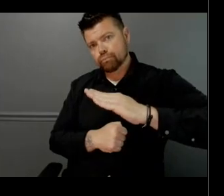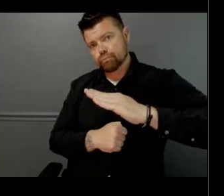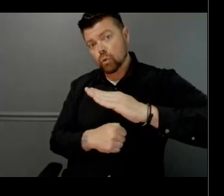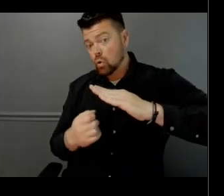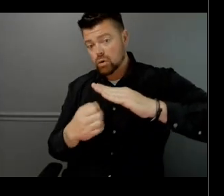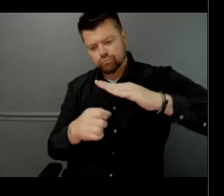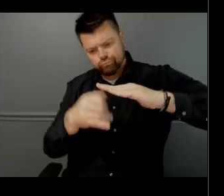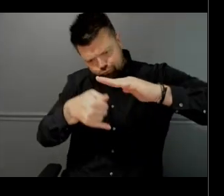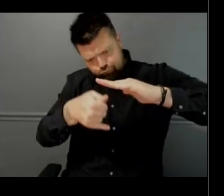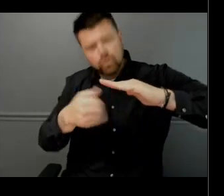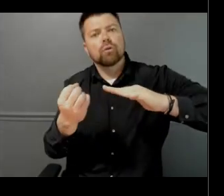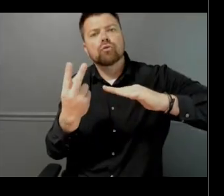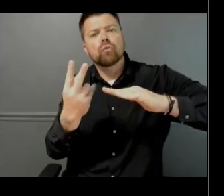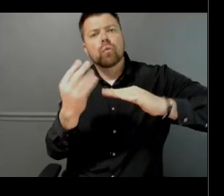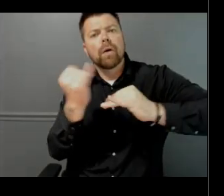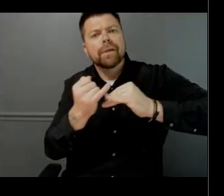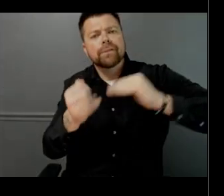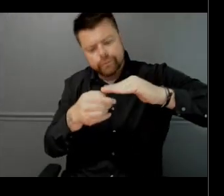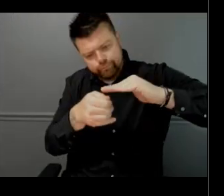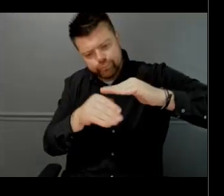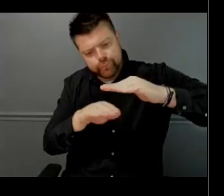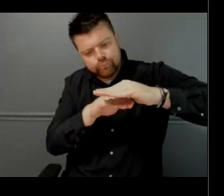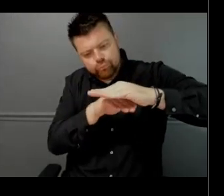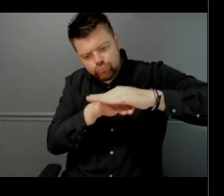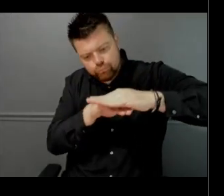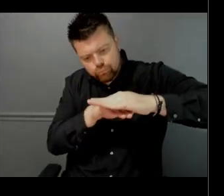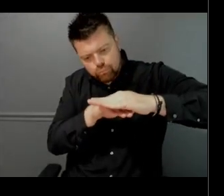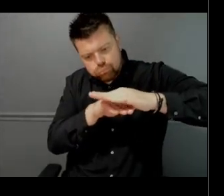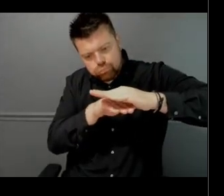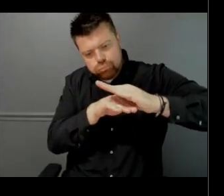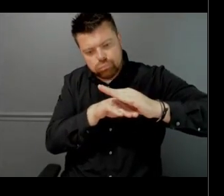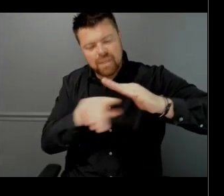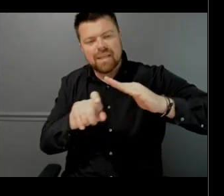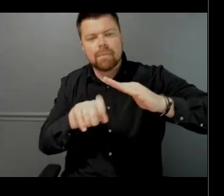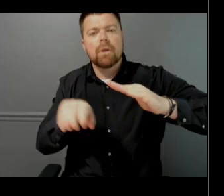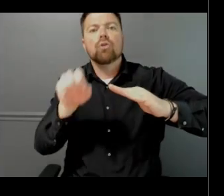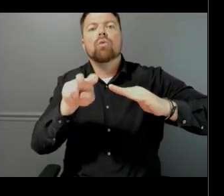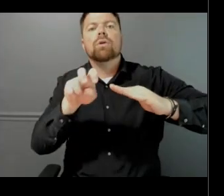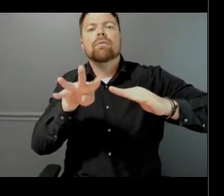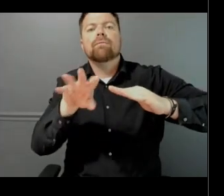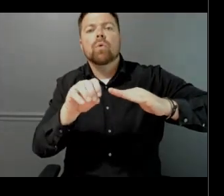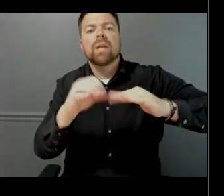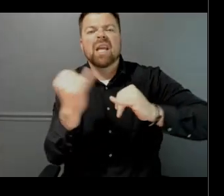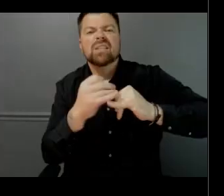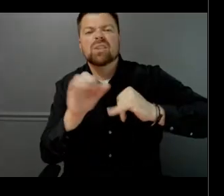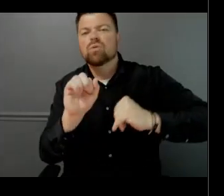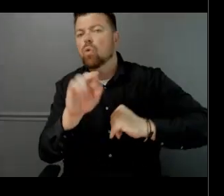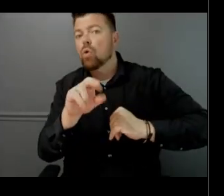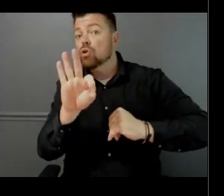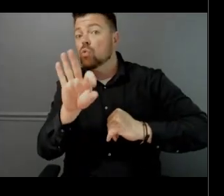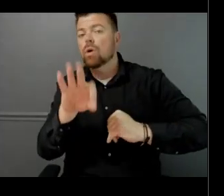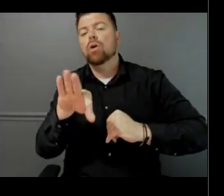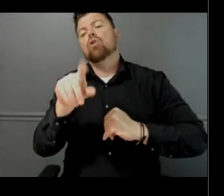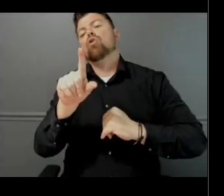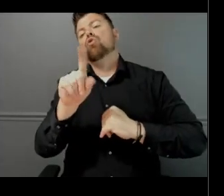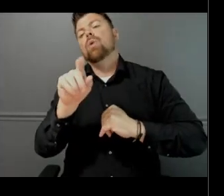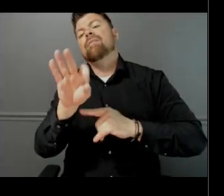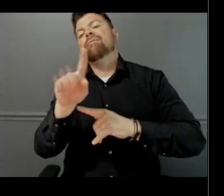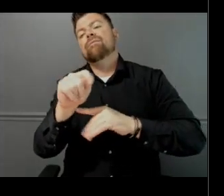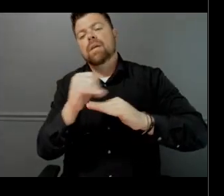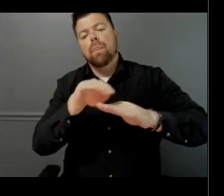it needs to be at least 240 inches or 20 feet long. People